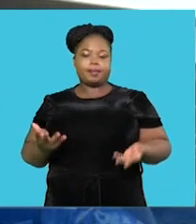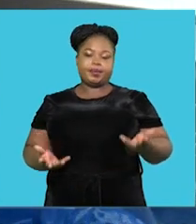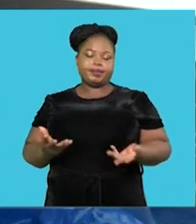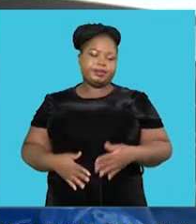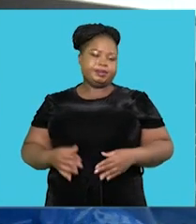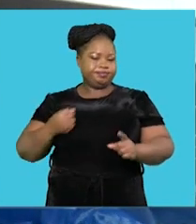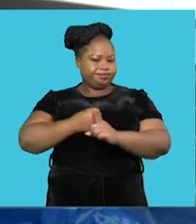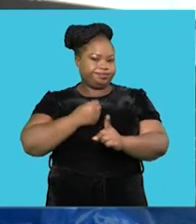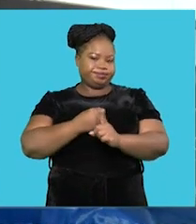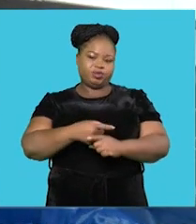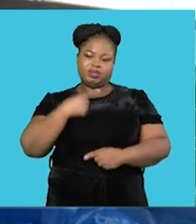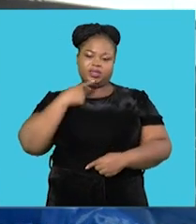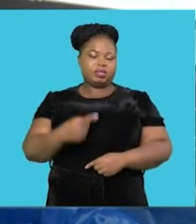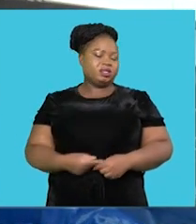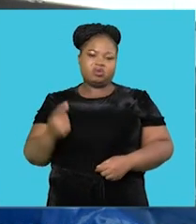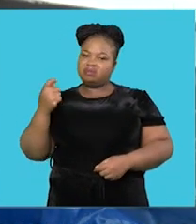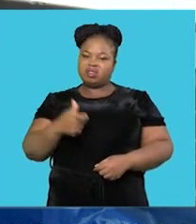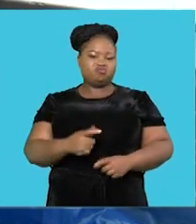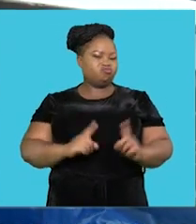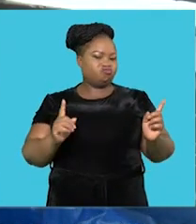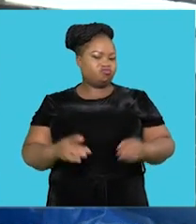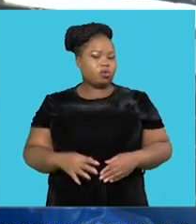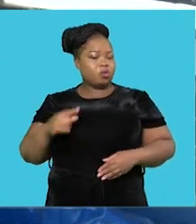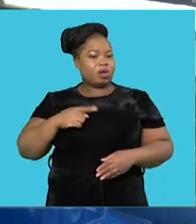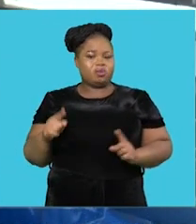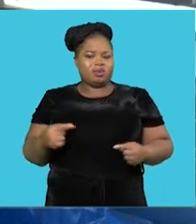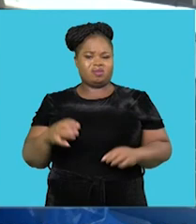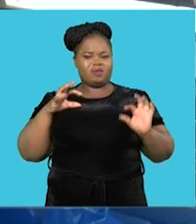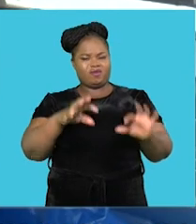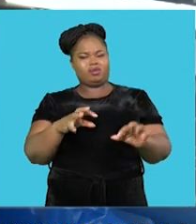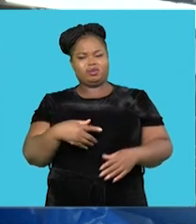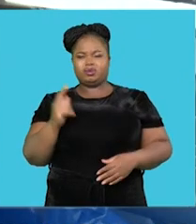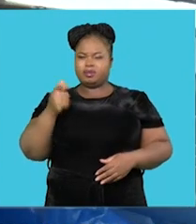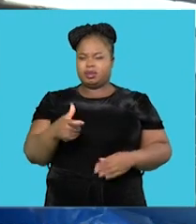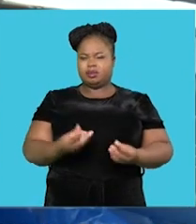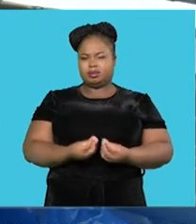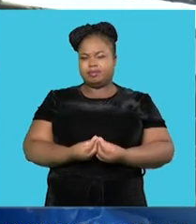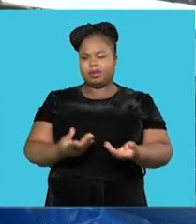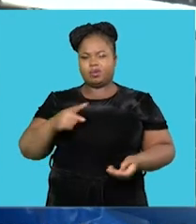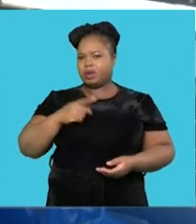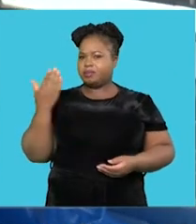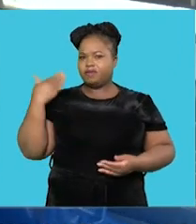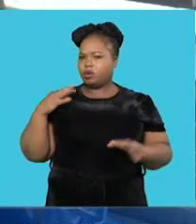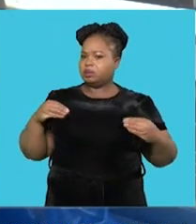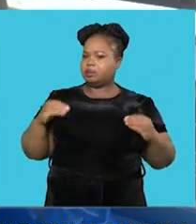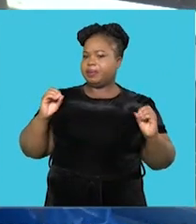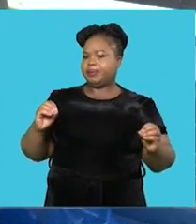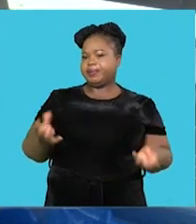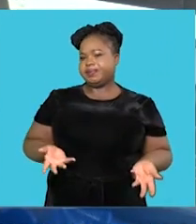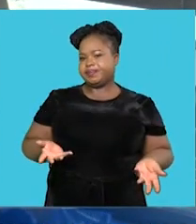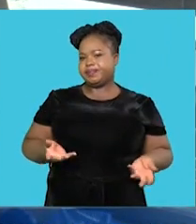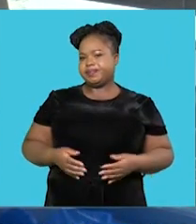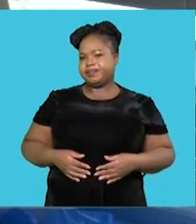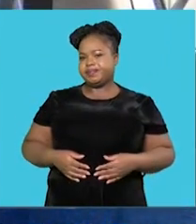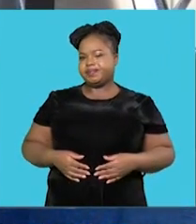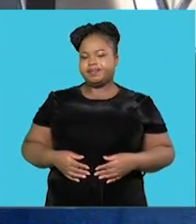kulwele ukuthi angeke siphinde siyikhokhe leyo mali because awukwazi ukuphoqeleka ukuthi wenze into ungafuni ukuyenza vele in